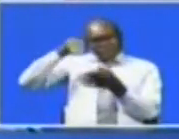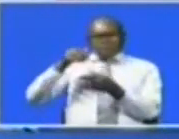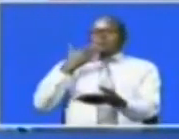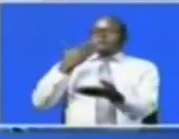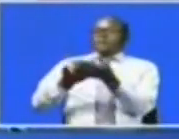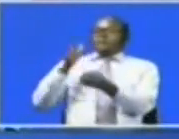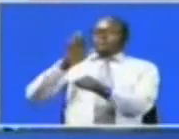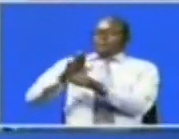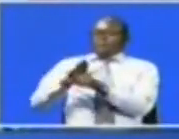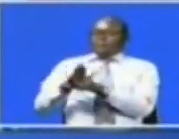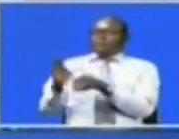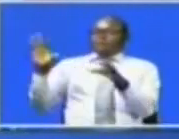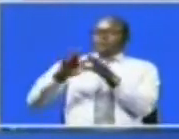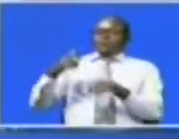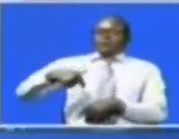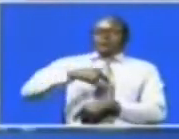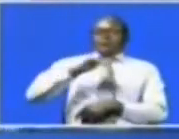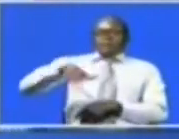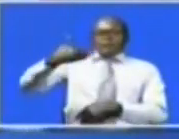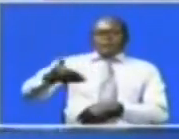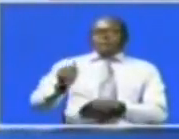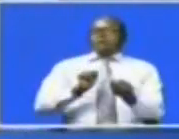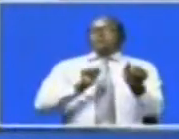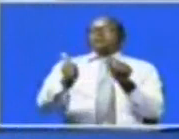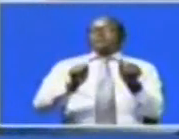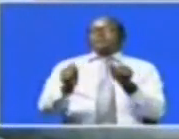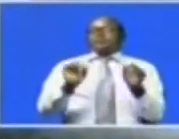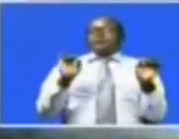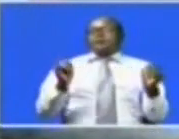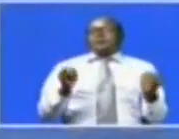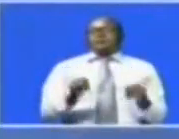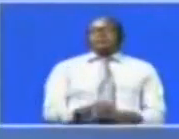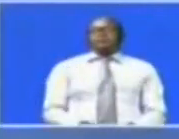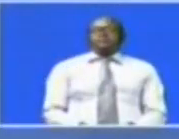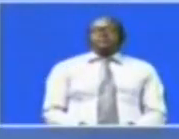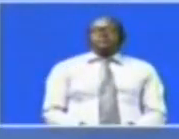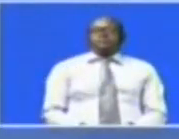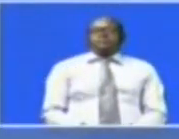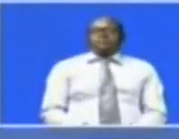you as well for being with us. Stay with us. Robinson Okenya is coming up next with Sports News.